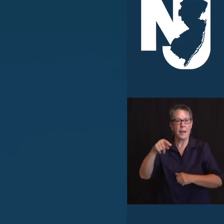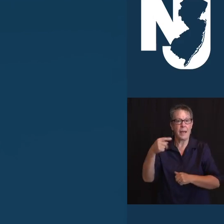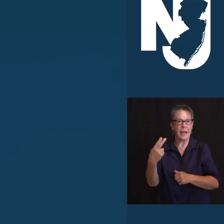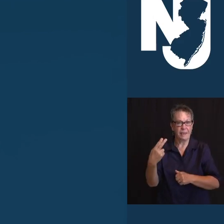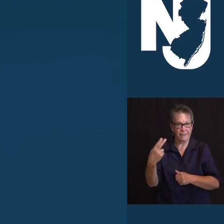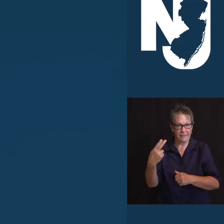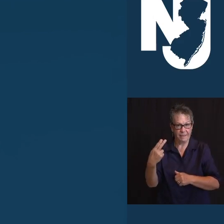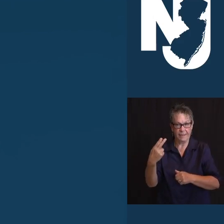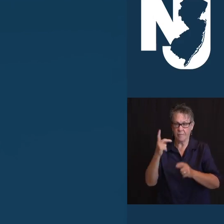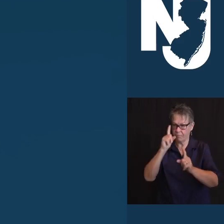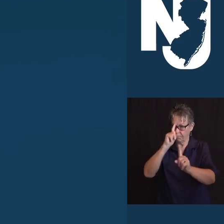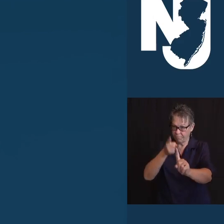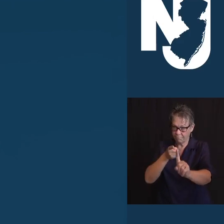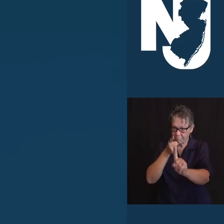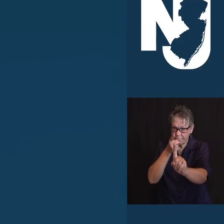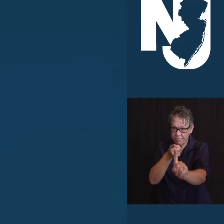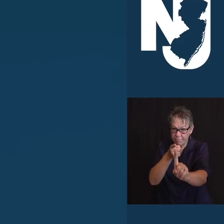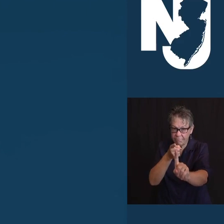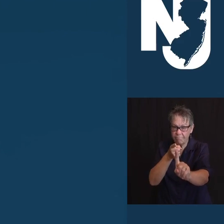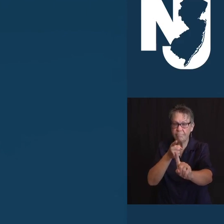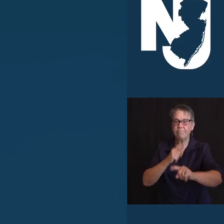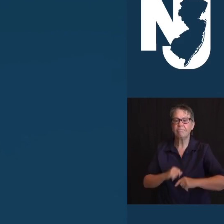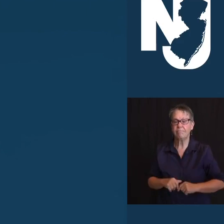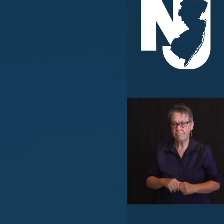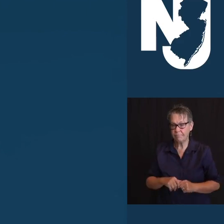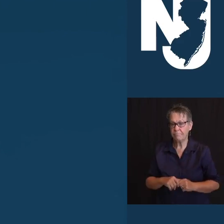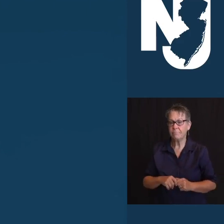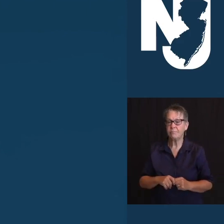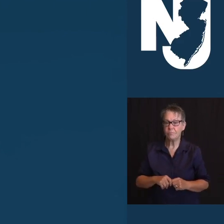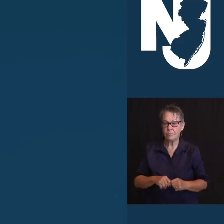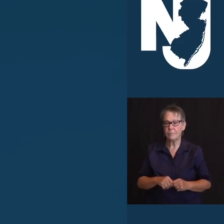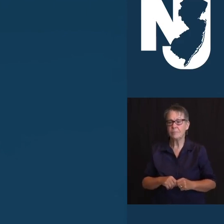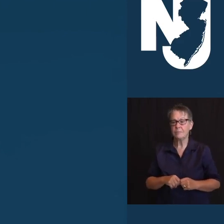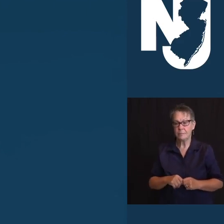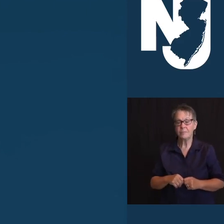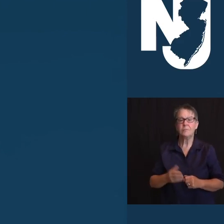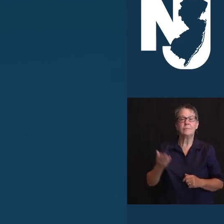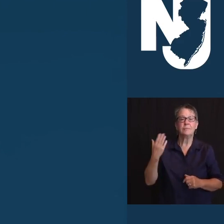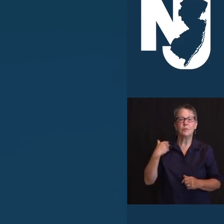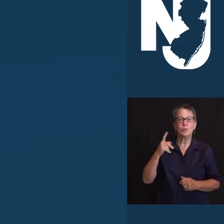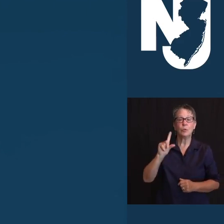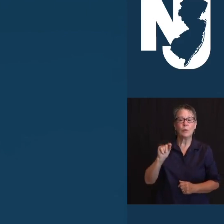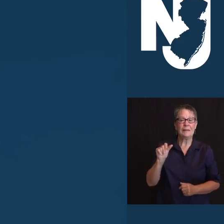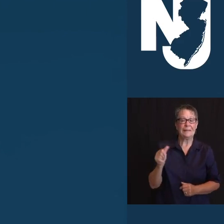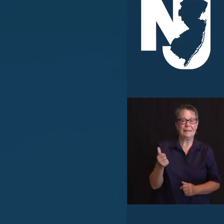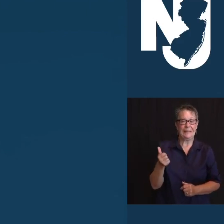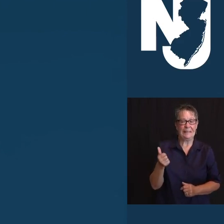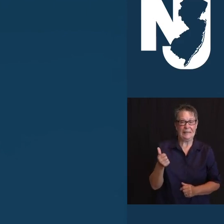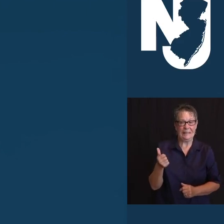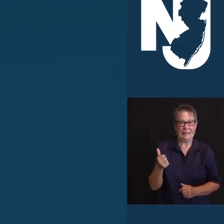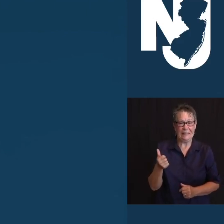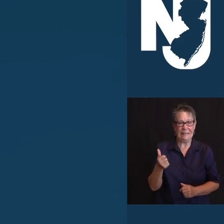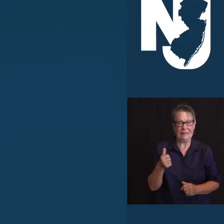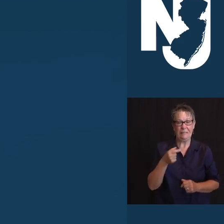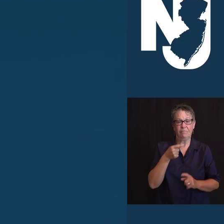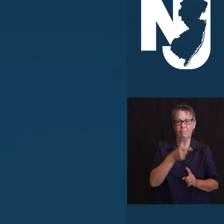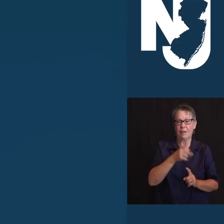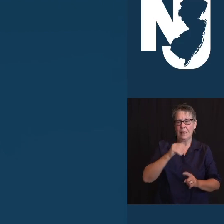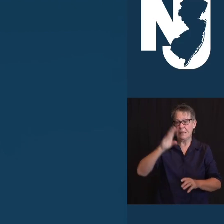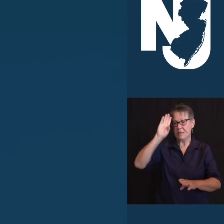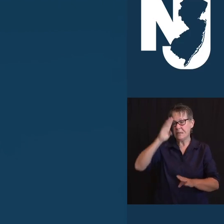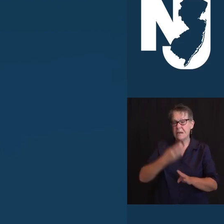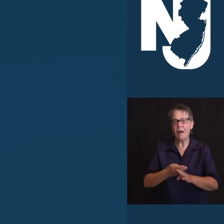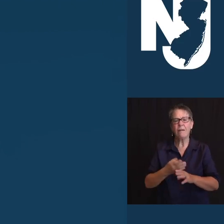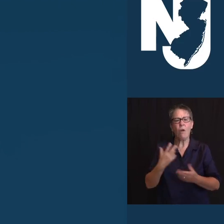Jimmy, who he also coached. And in 2010, he and Jimmy spent a dream summer traveling across the country, visiting major